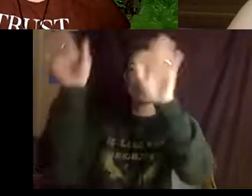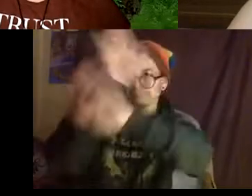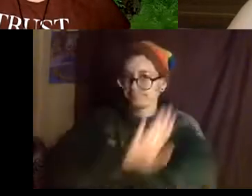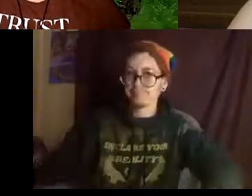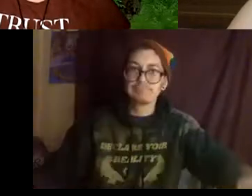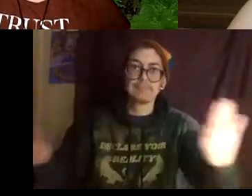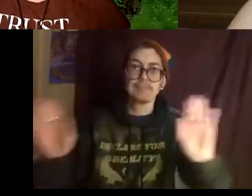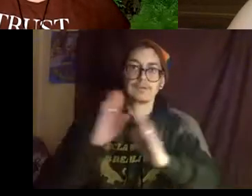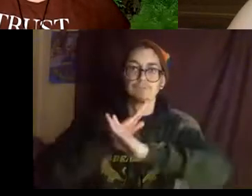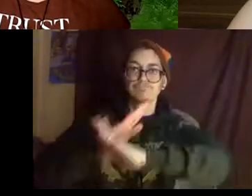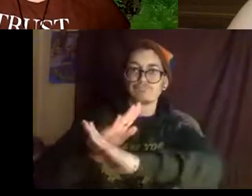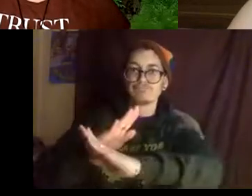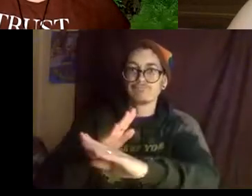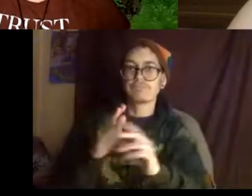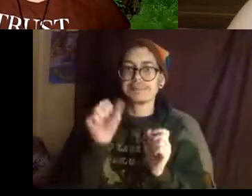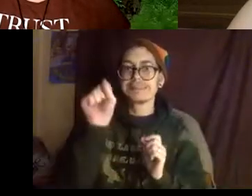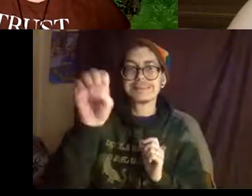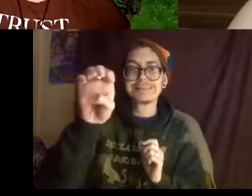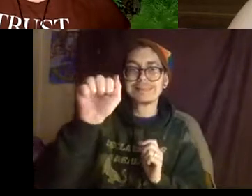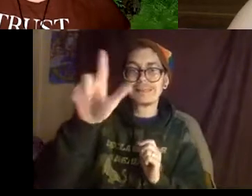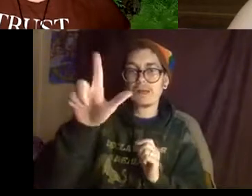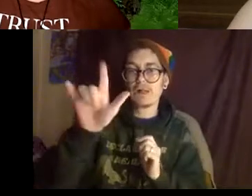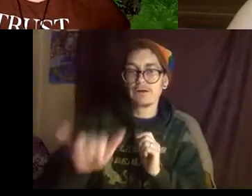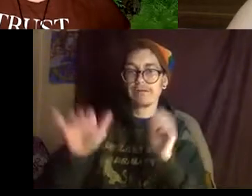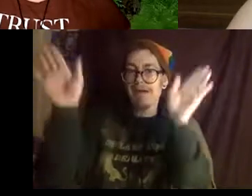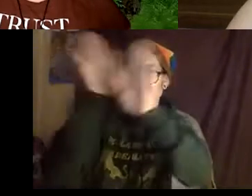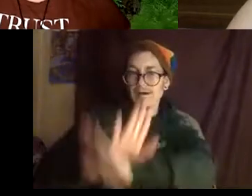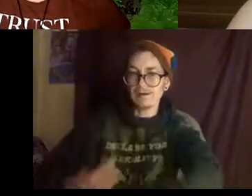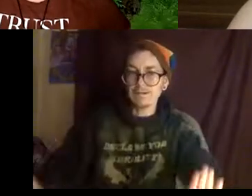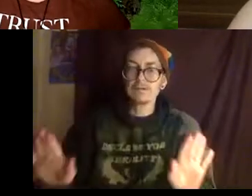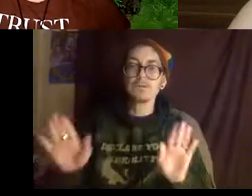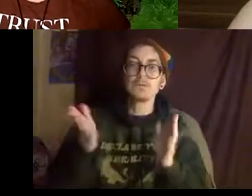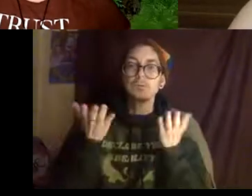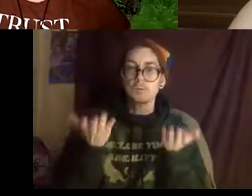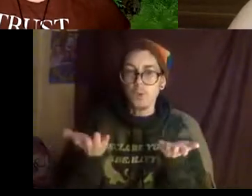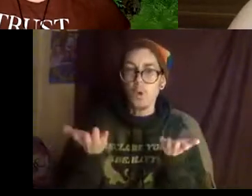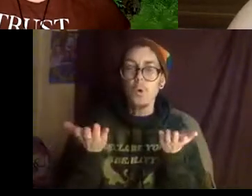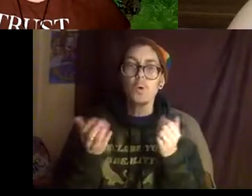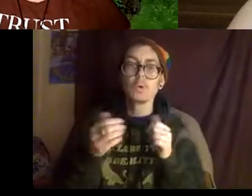I actually close that space and that it is sealed.